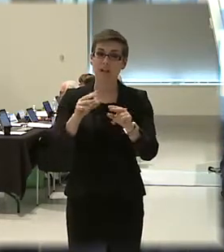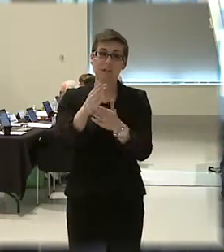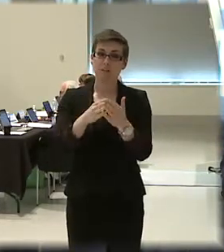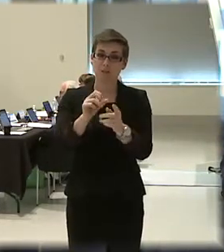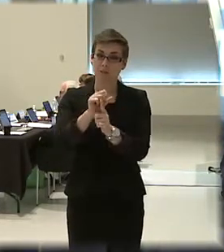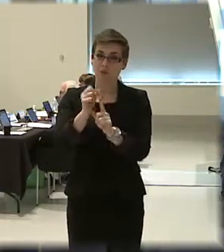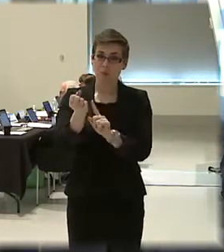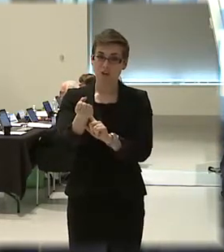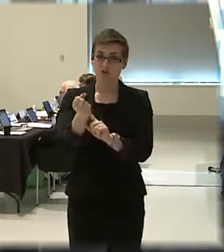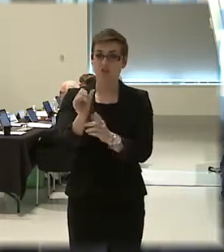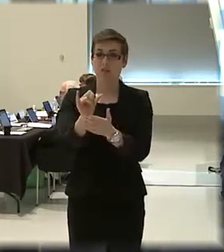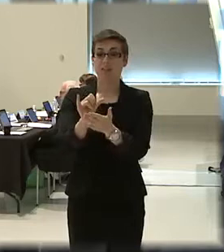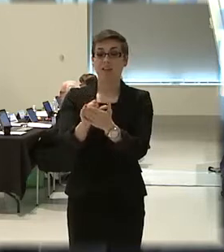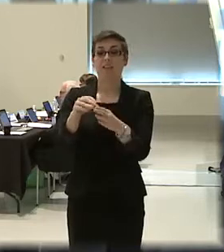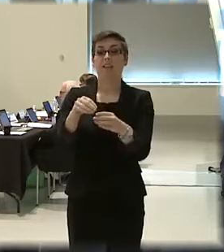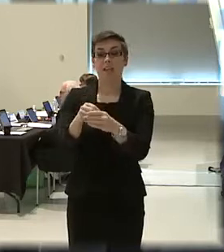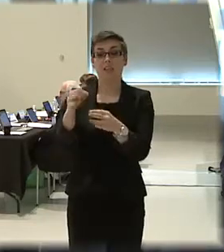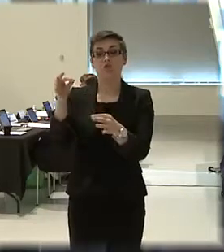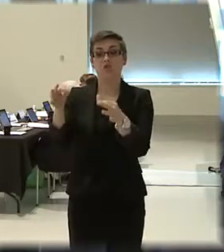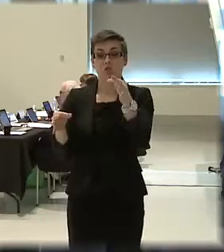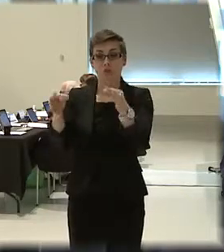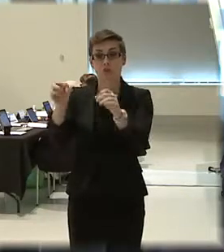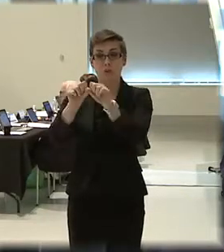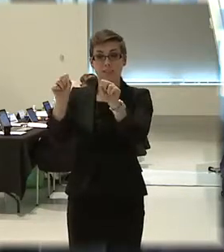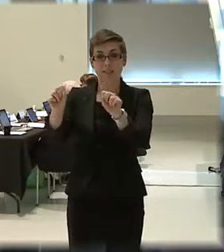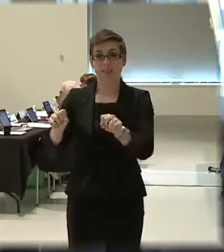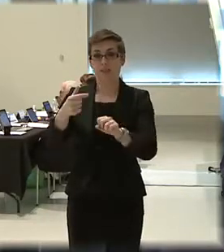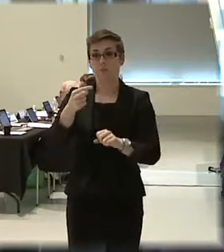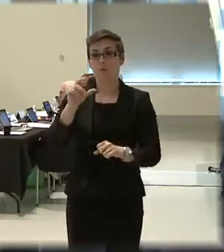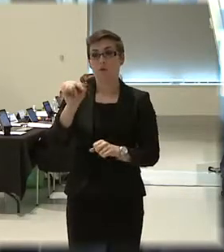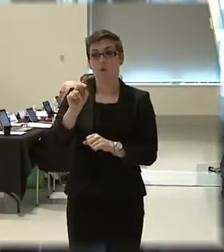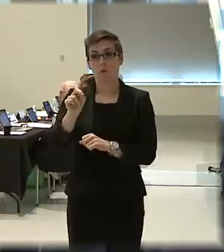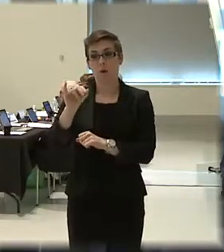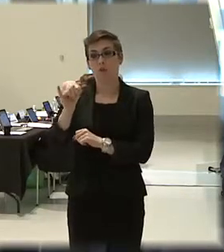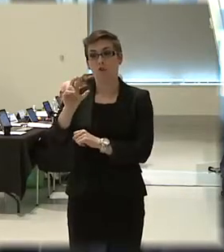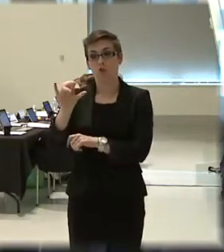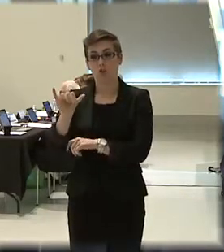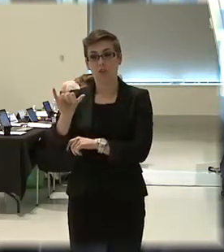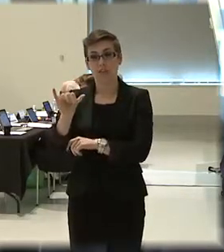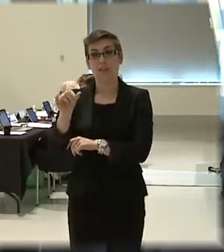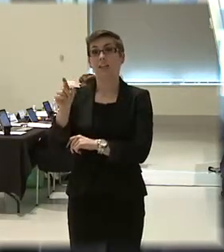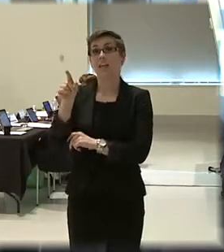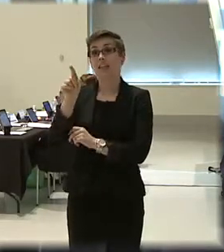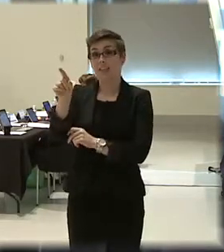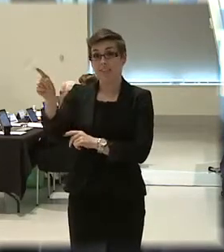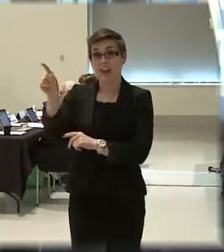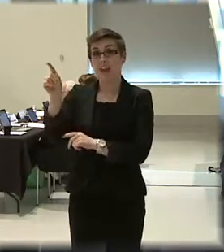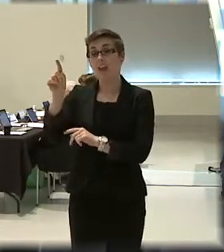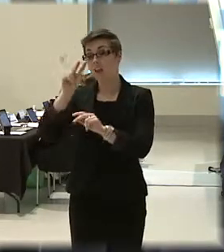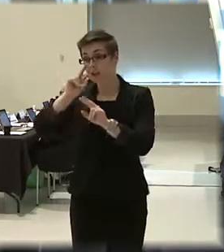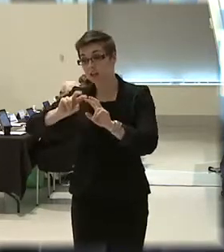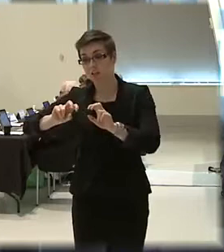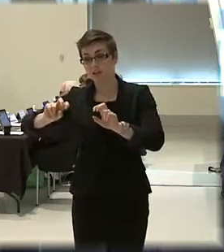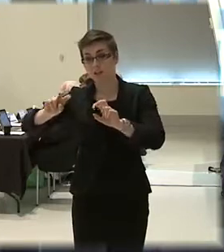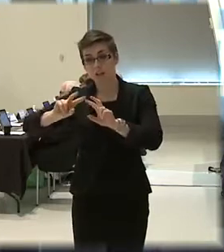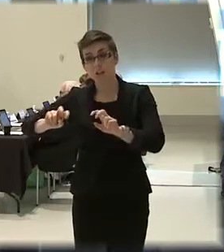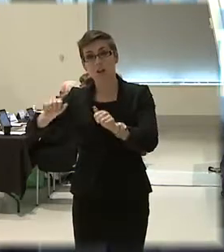that is in the judicial system, the grand jury. The grand jury looks at each and every piece of